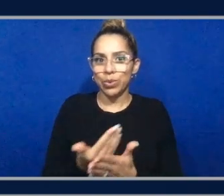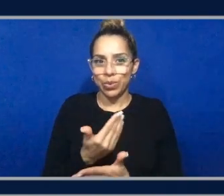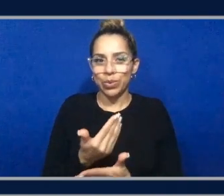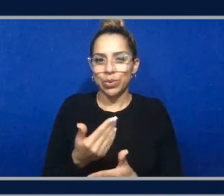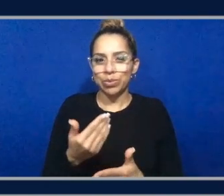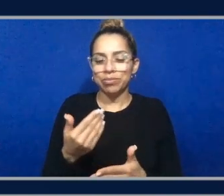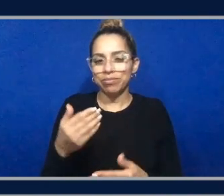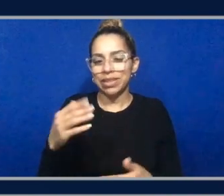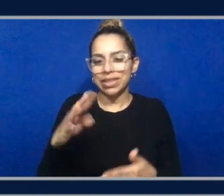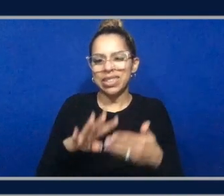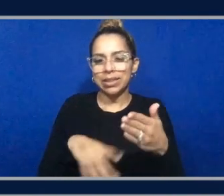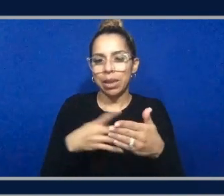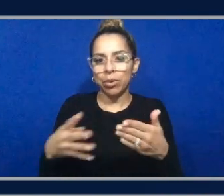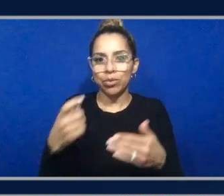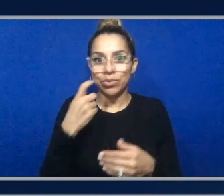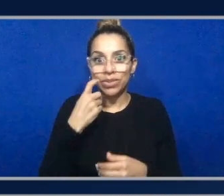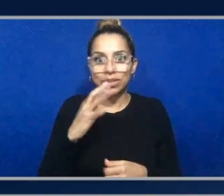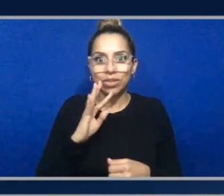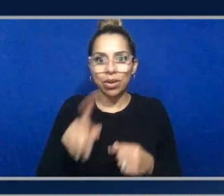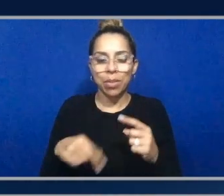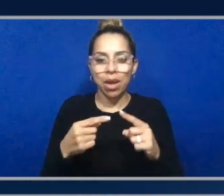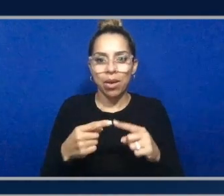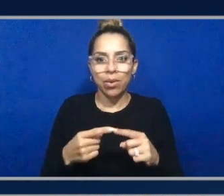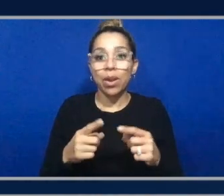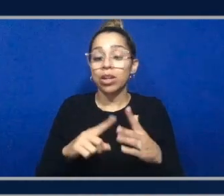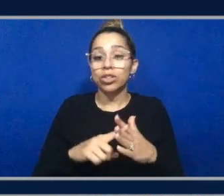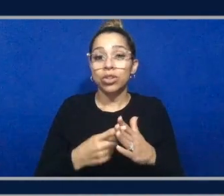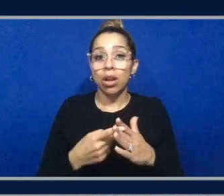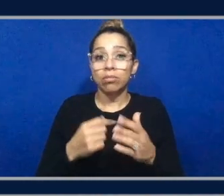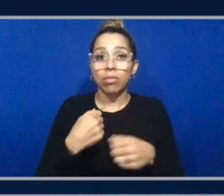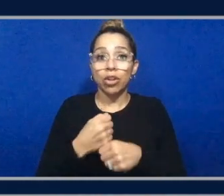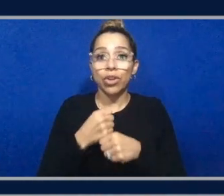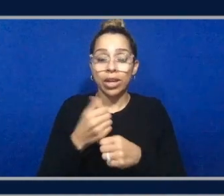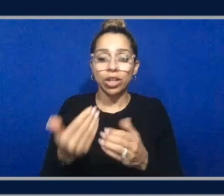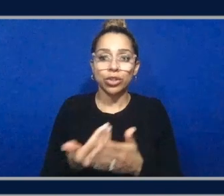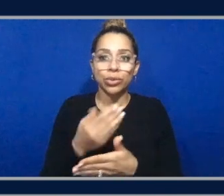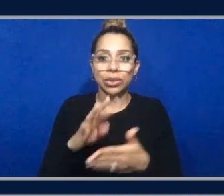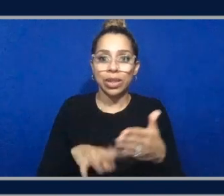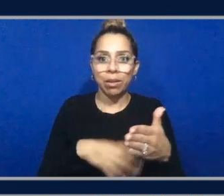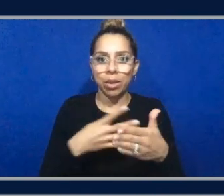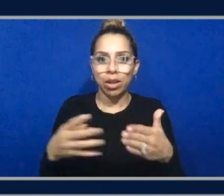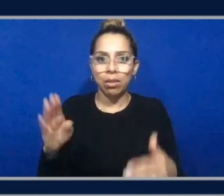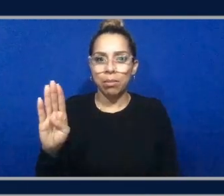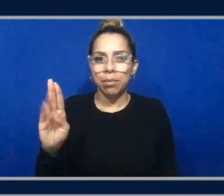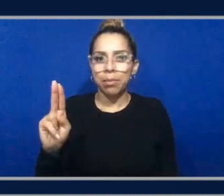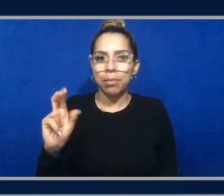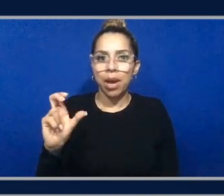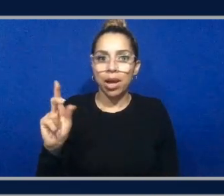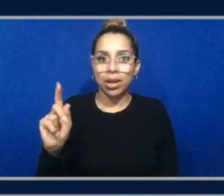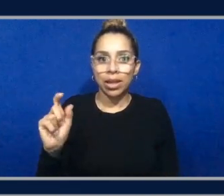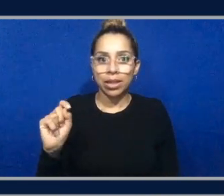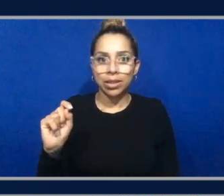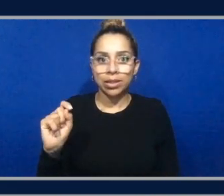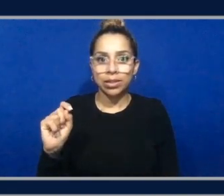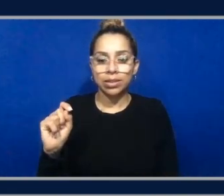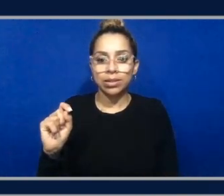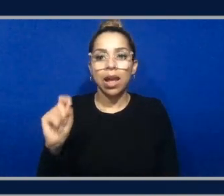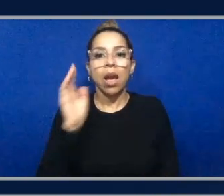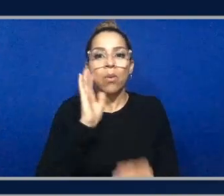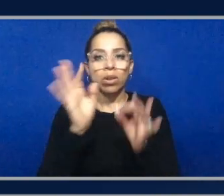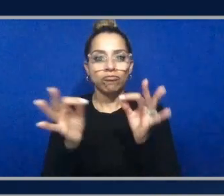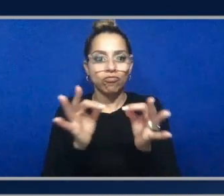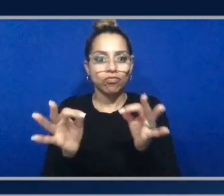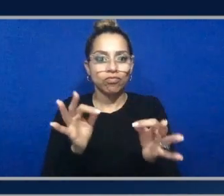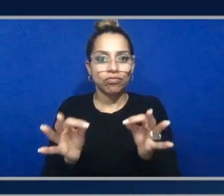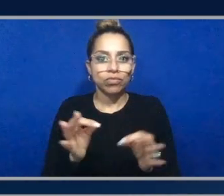have been talking about it. I'll just start by creating a new table bucket. So in the demo, I'll be walking you through the process of creating